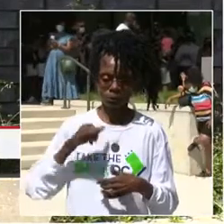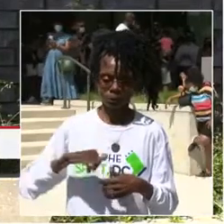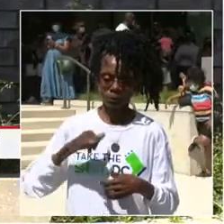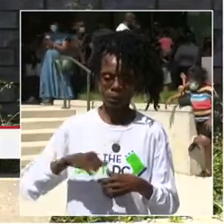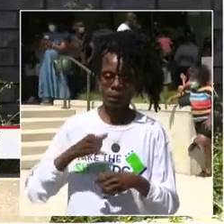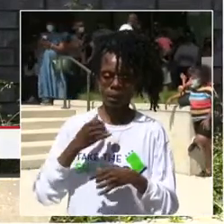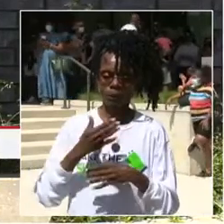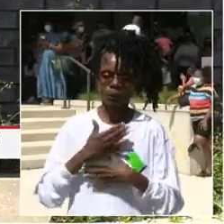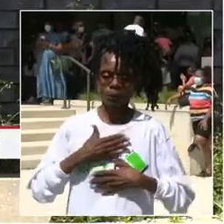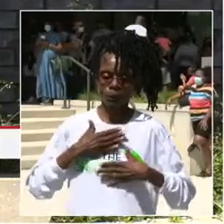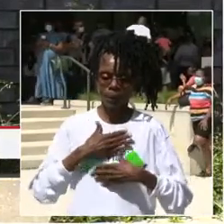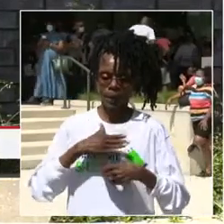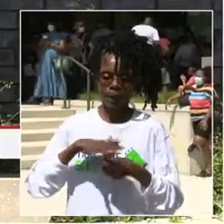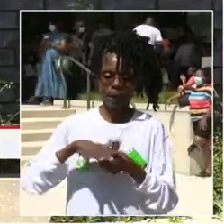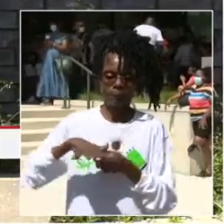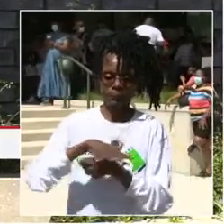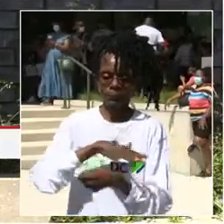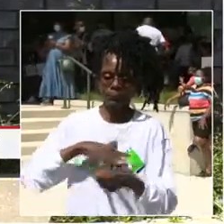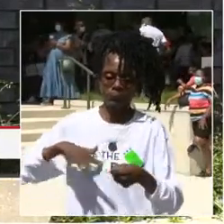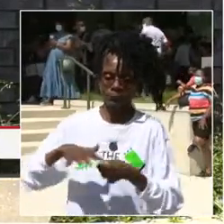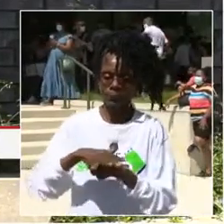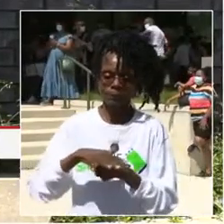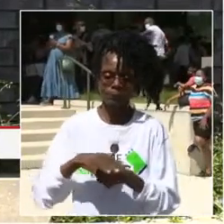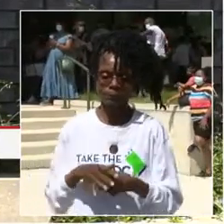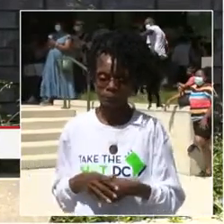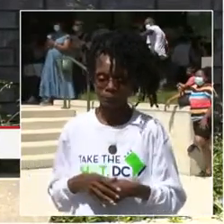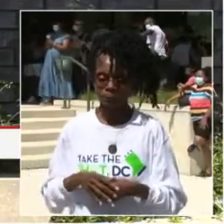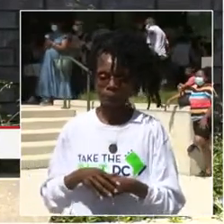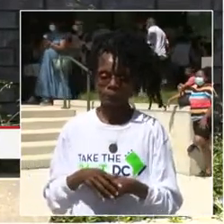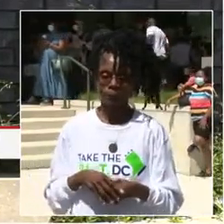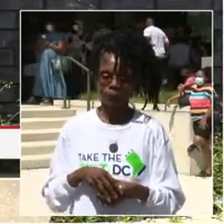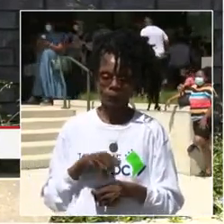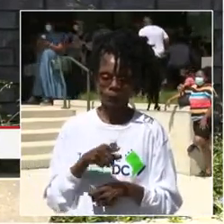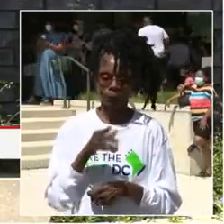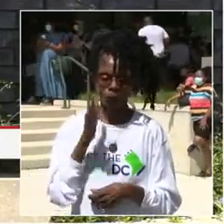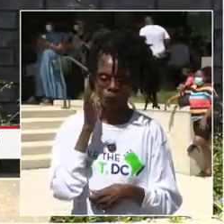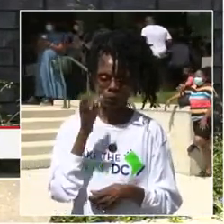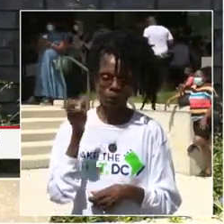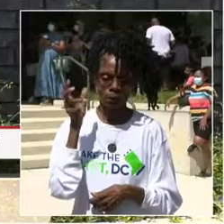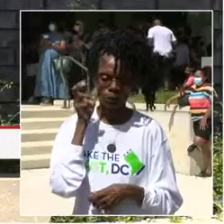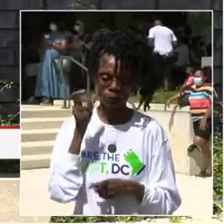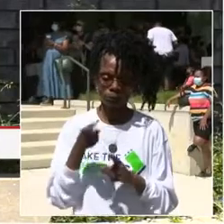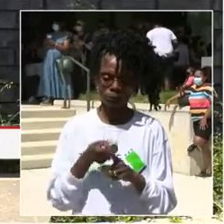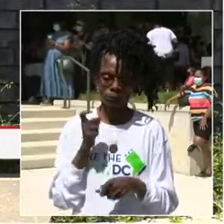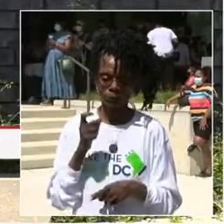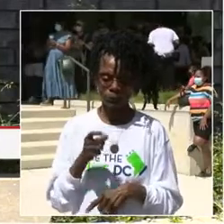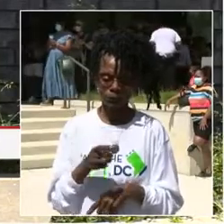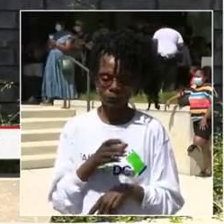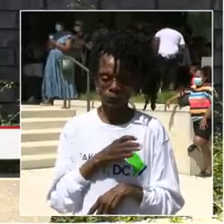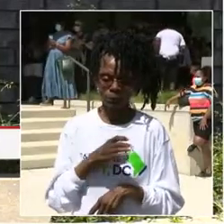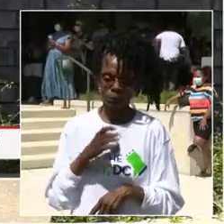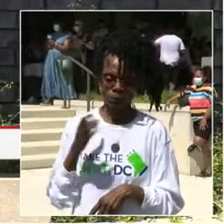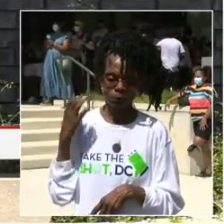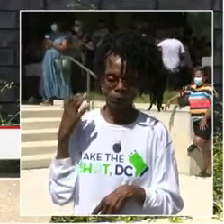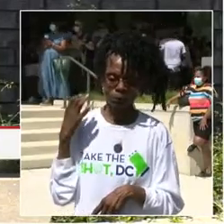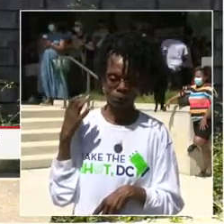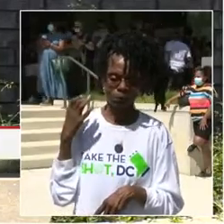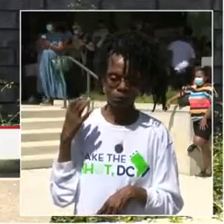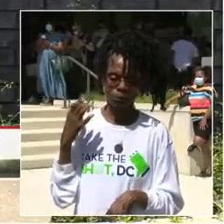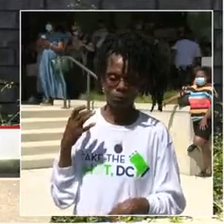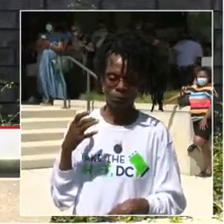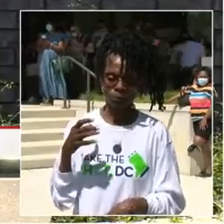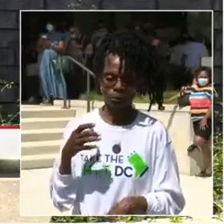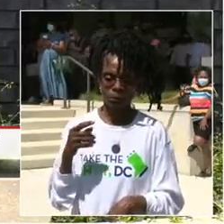hear from Chancellor Farabee. You'll also hear from our construction team in D.C.